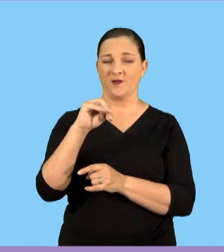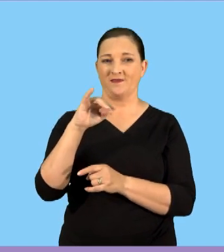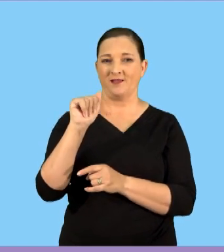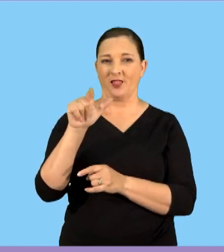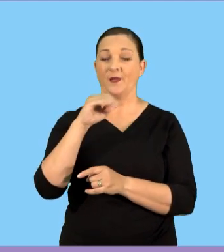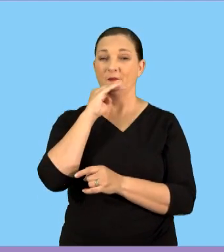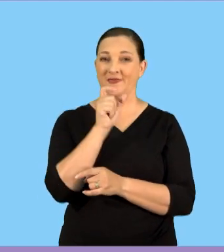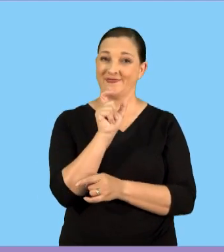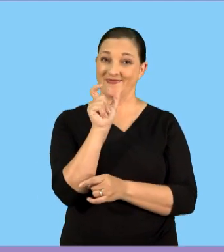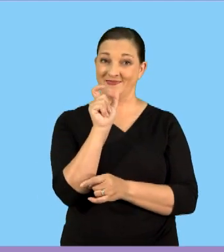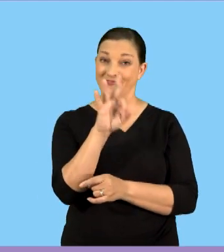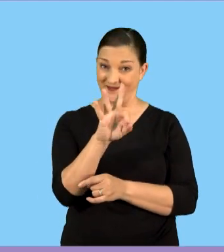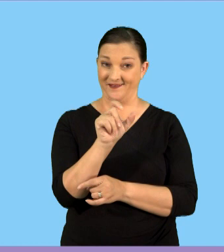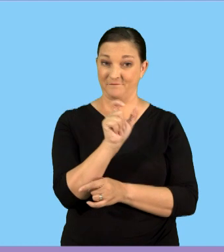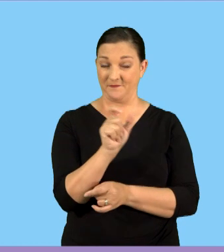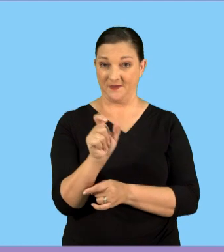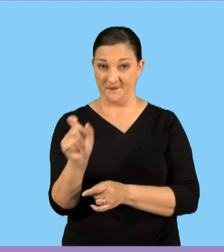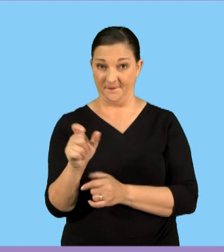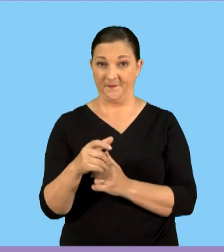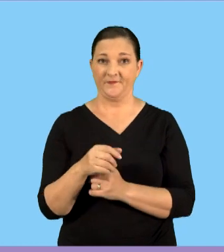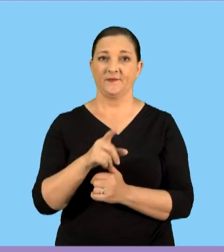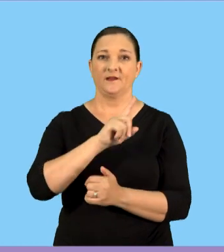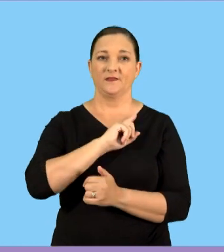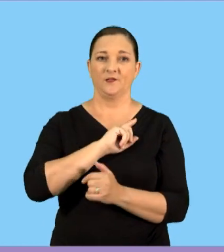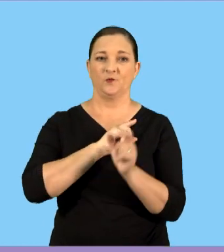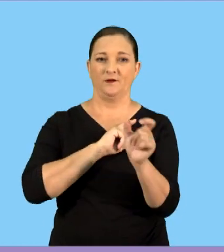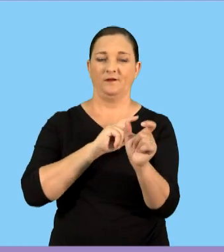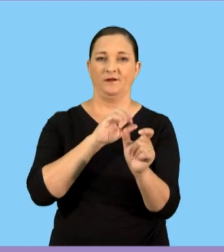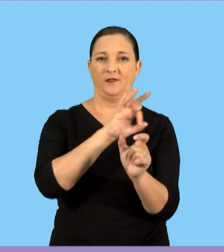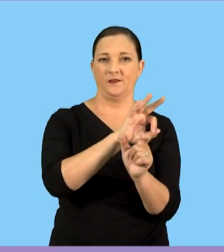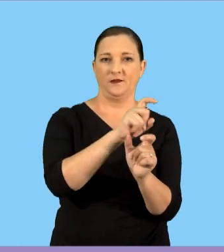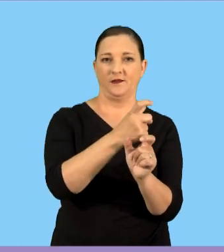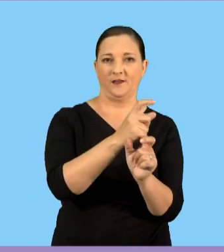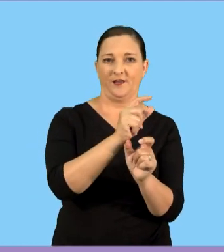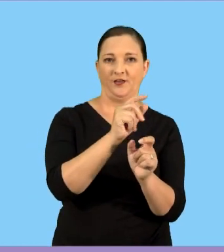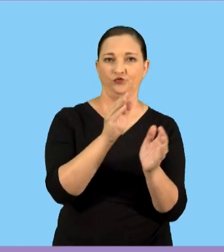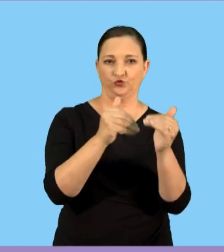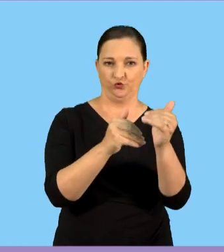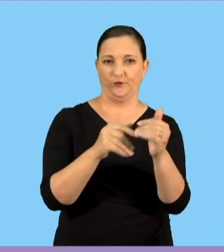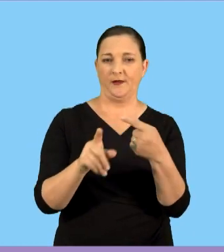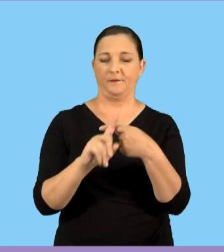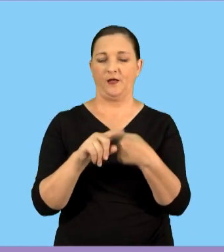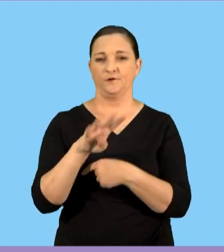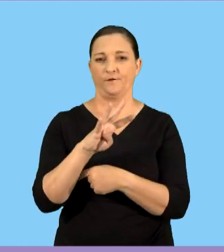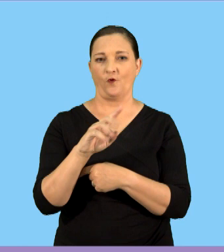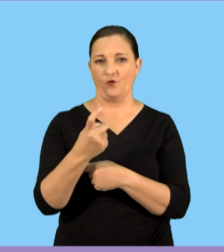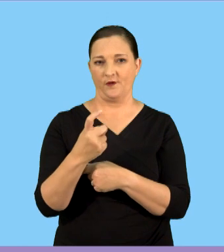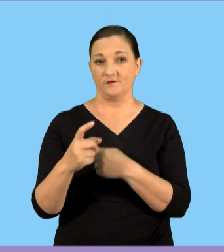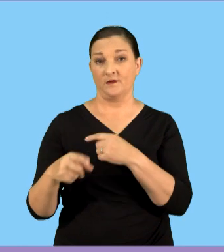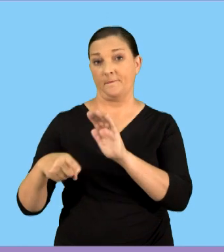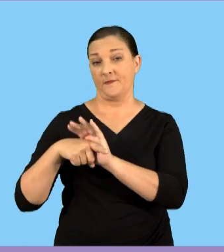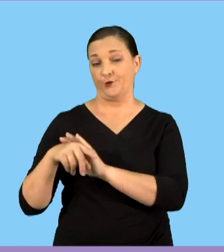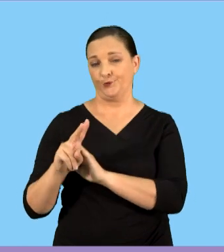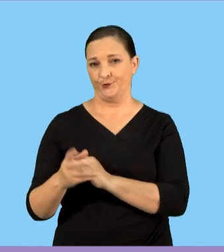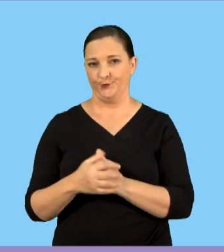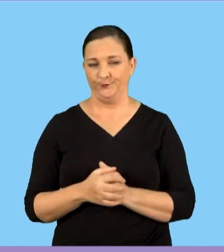that is an expression with three terms and non-negative exponents of the variables. And for example, there we have